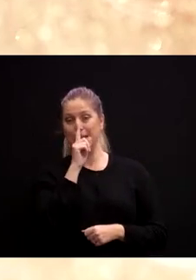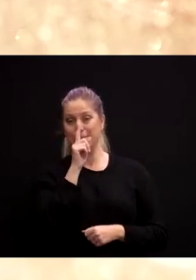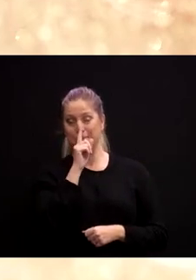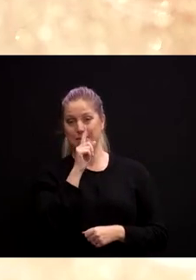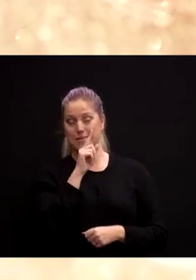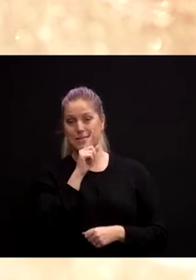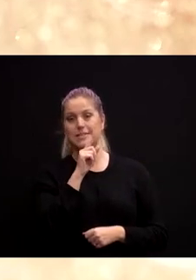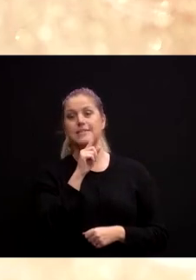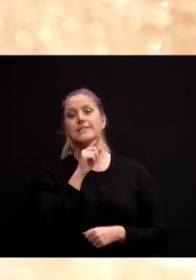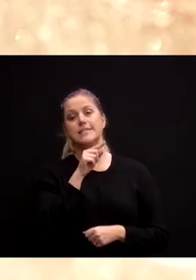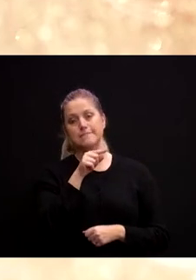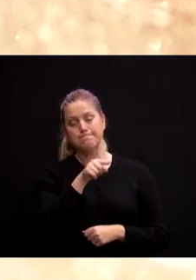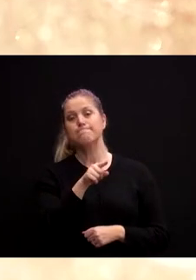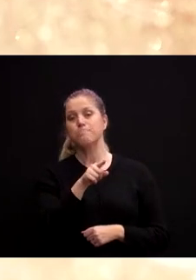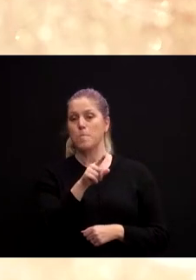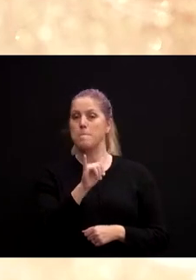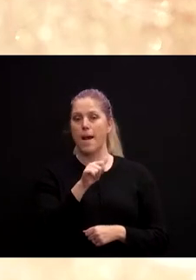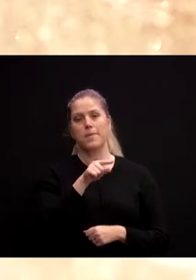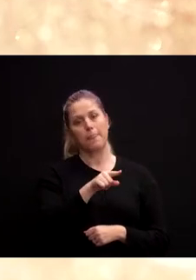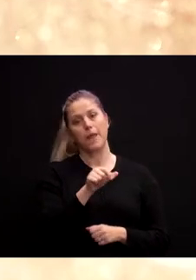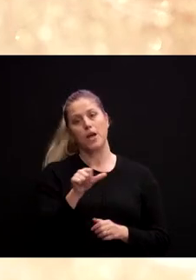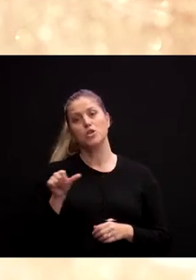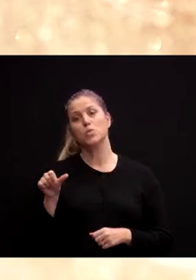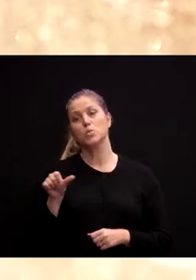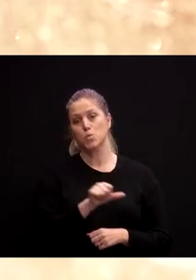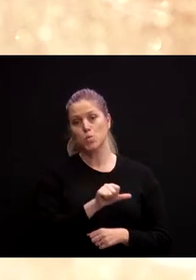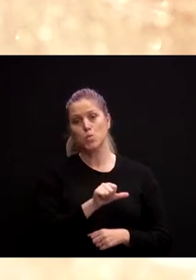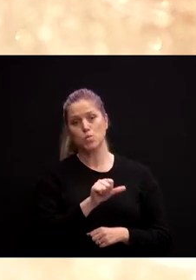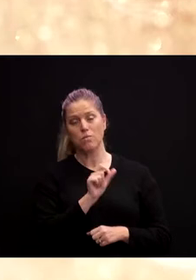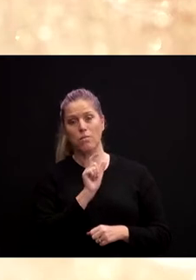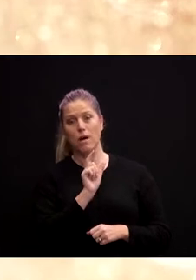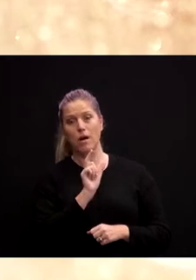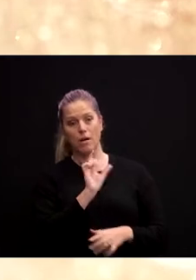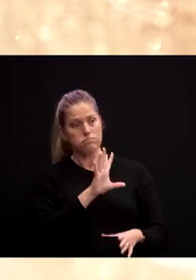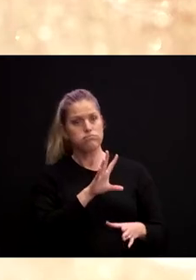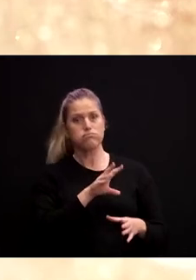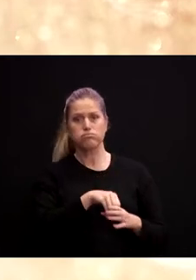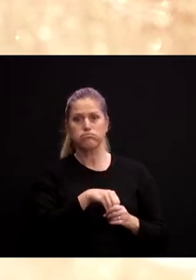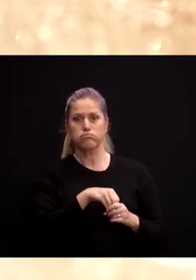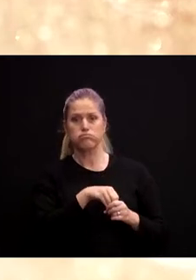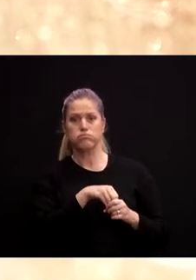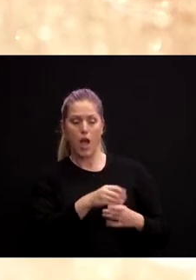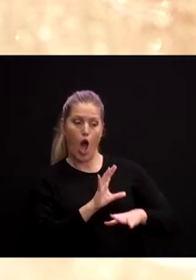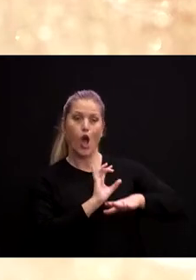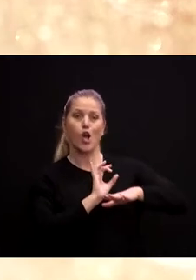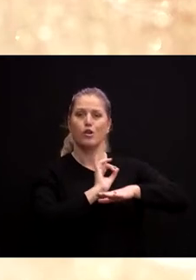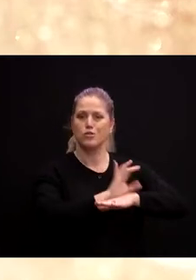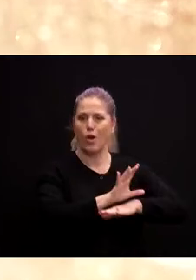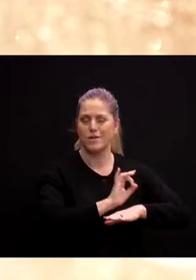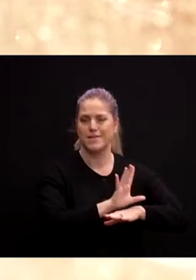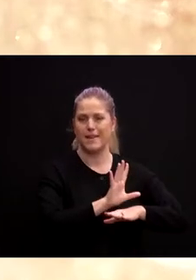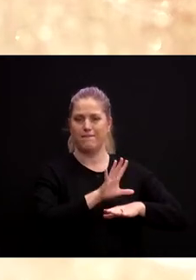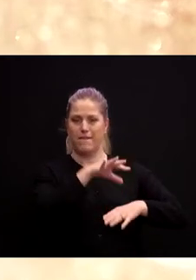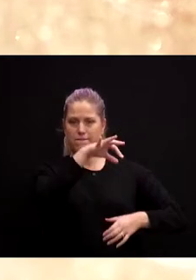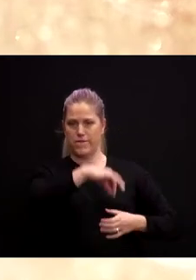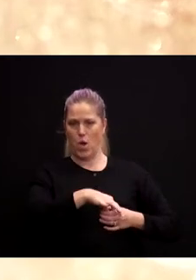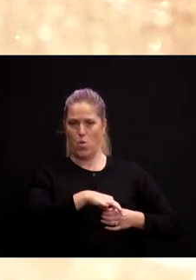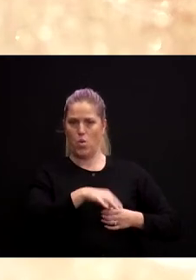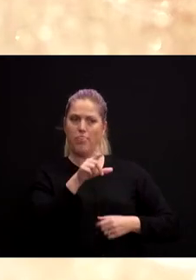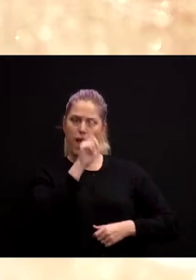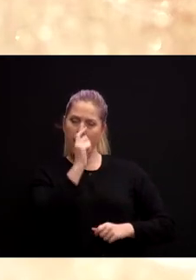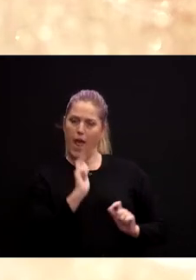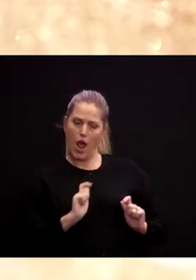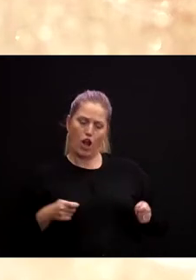to, and very appropriately, contribute to the consultative vote in a way